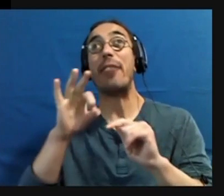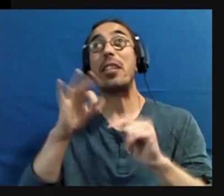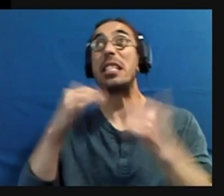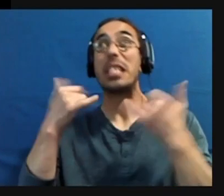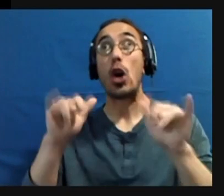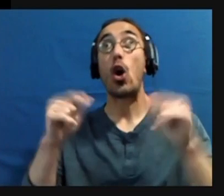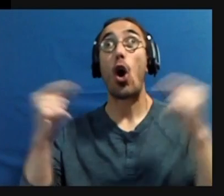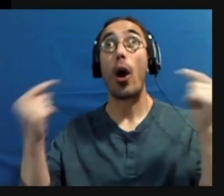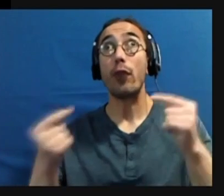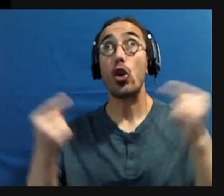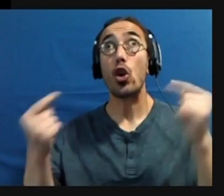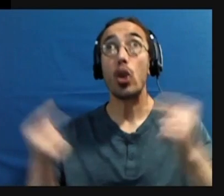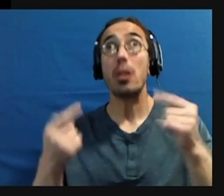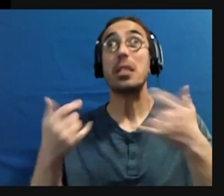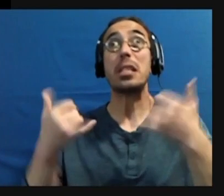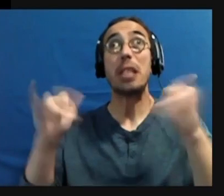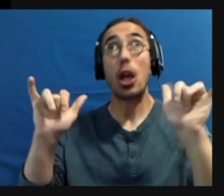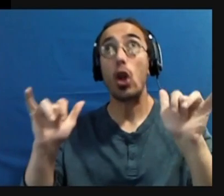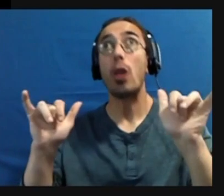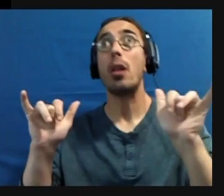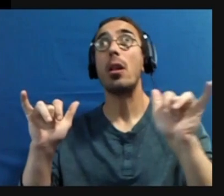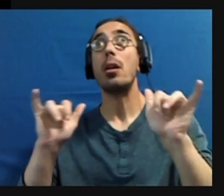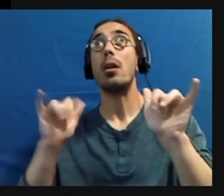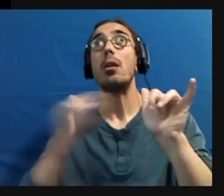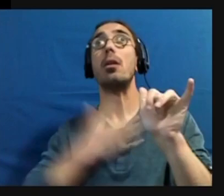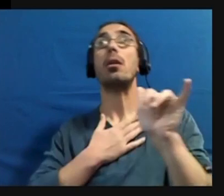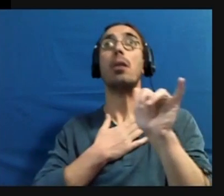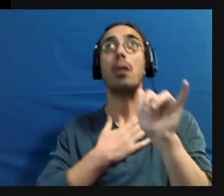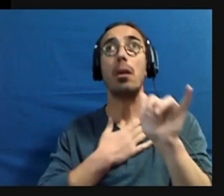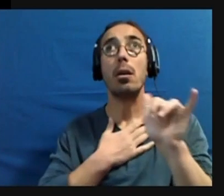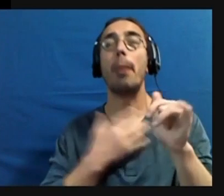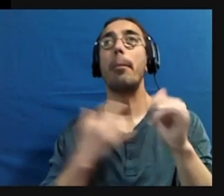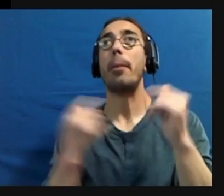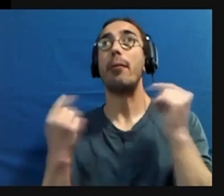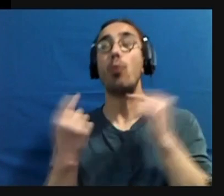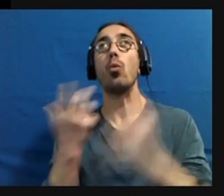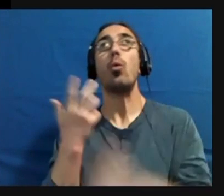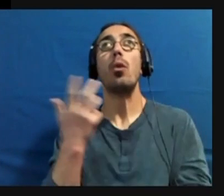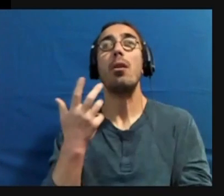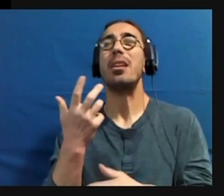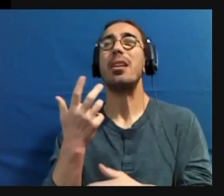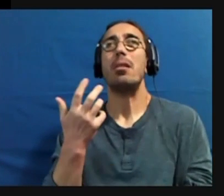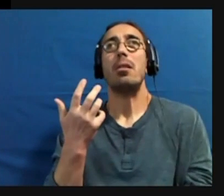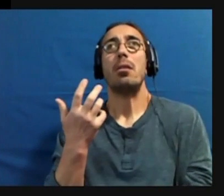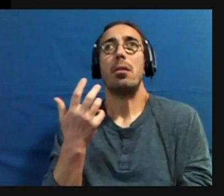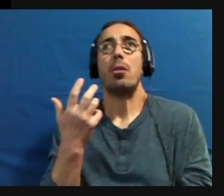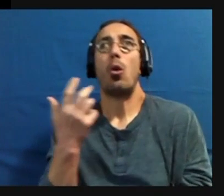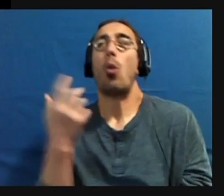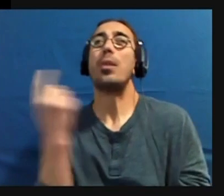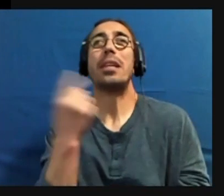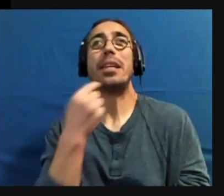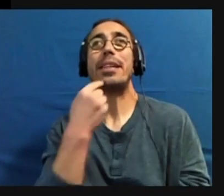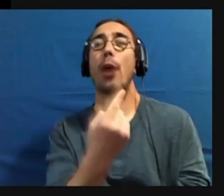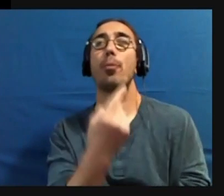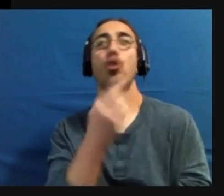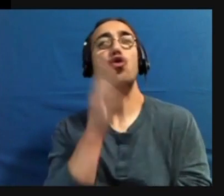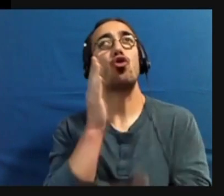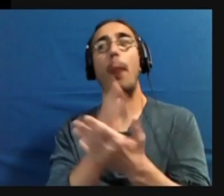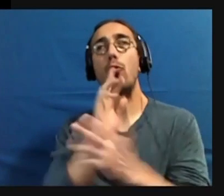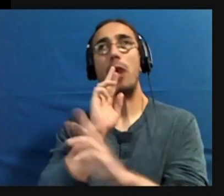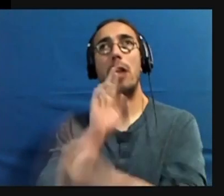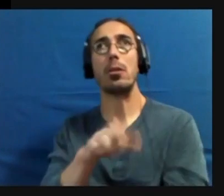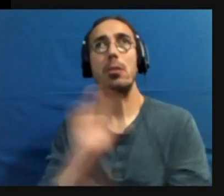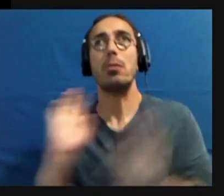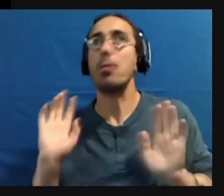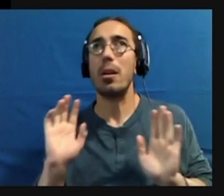If it still hurts, if it's still painful, all you're doing is telling somebody to stop reacting to that.